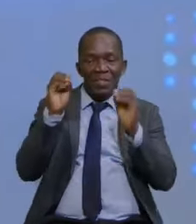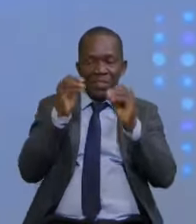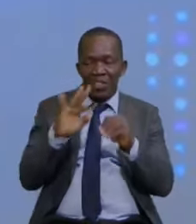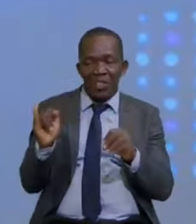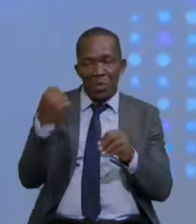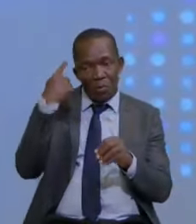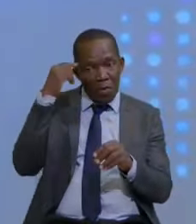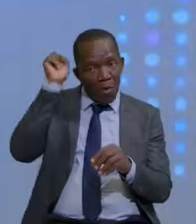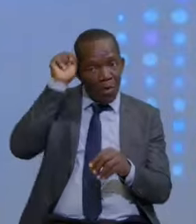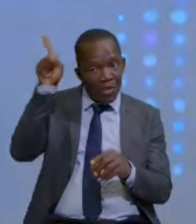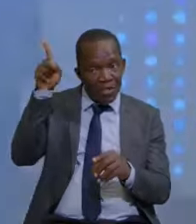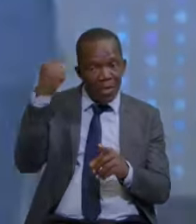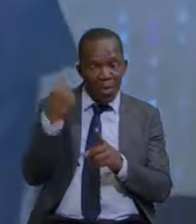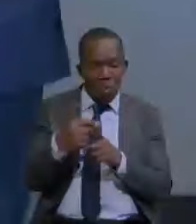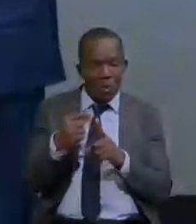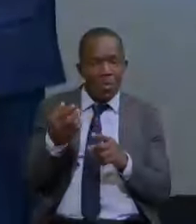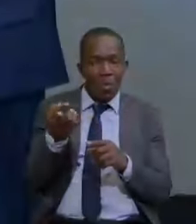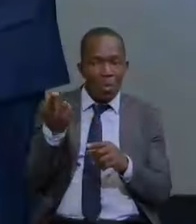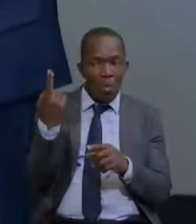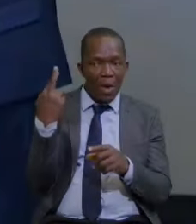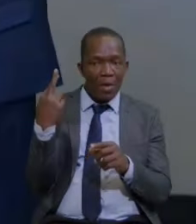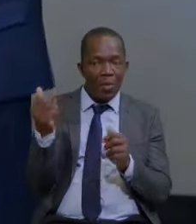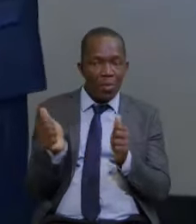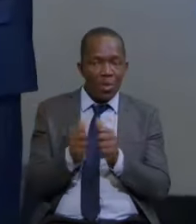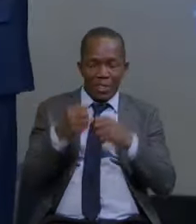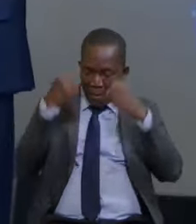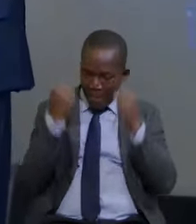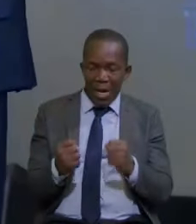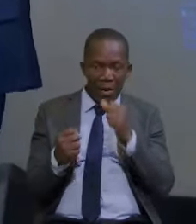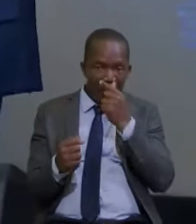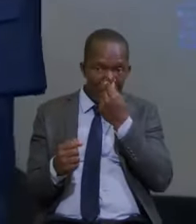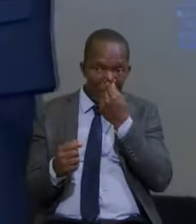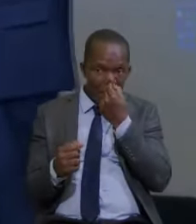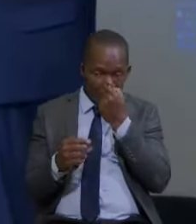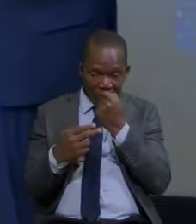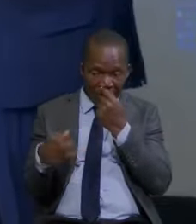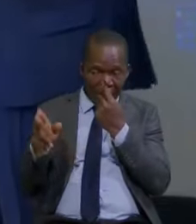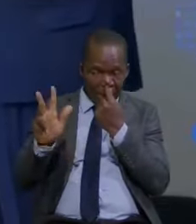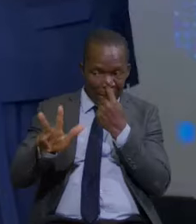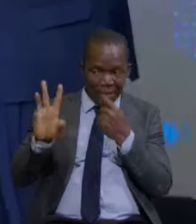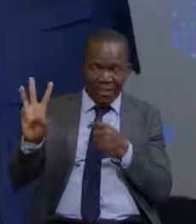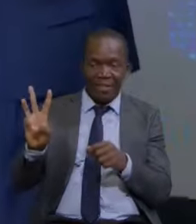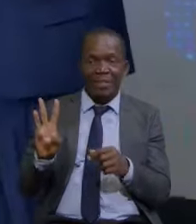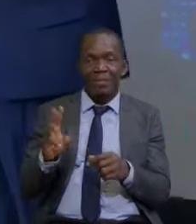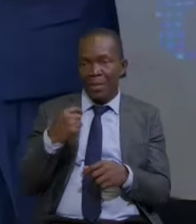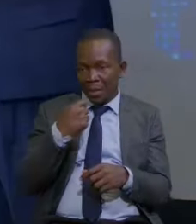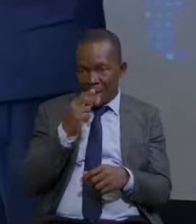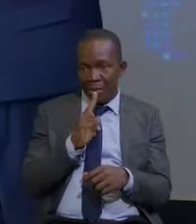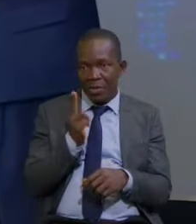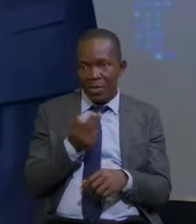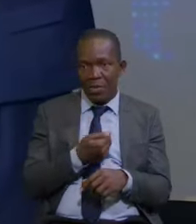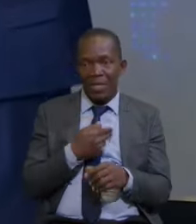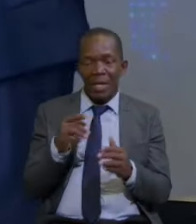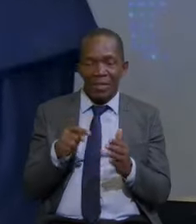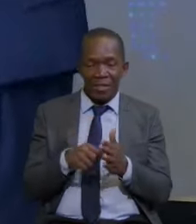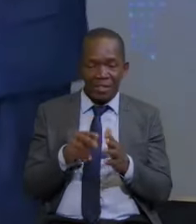Verse 36. In verse 36, it tells us, and they were all amazed,